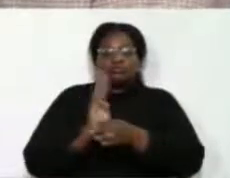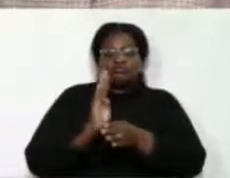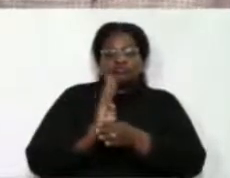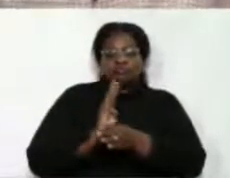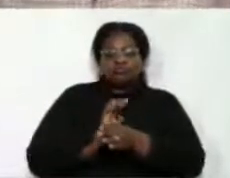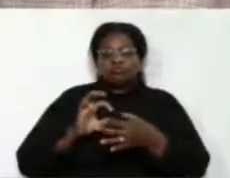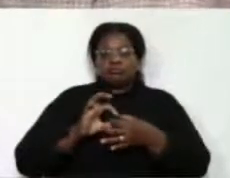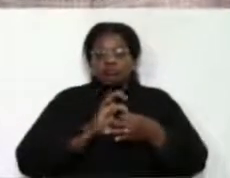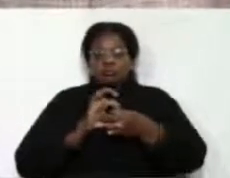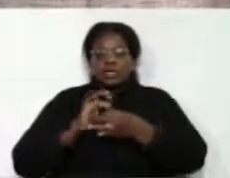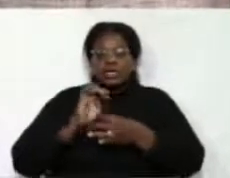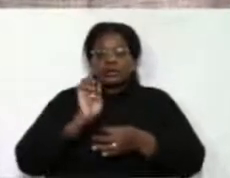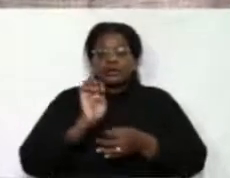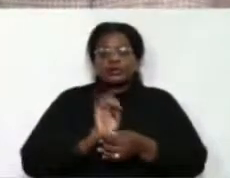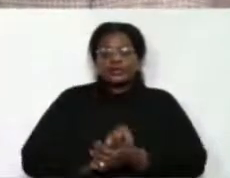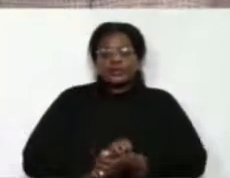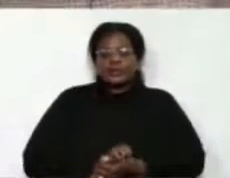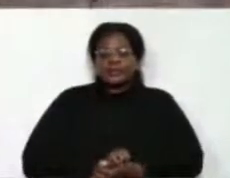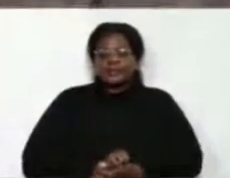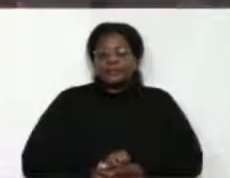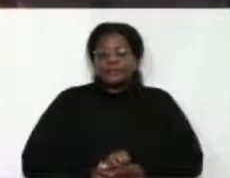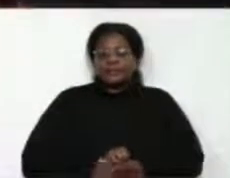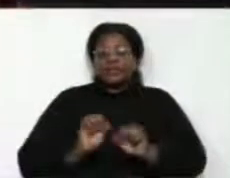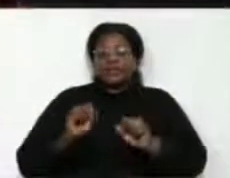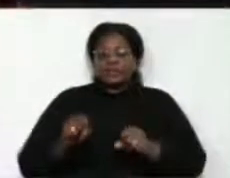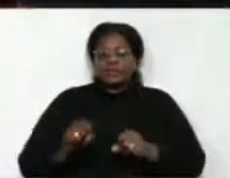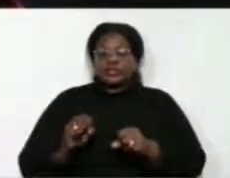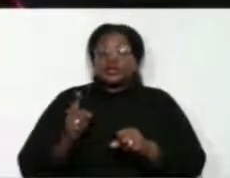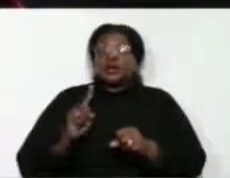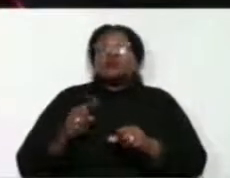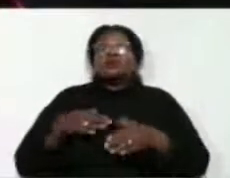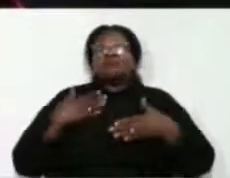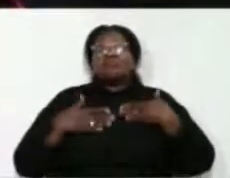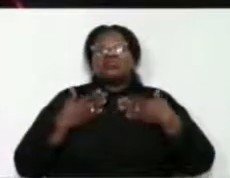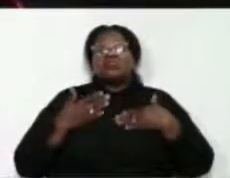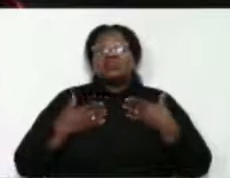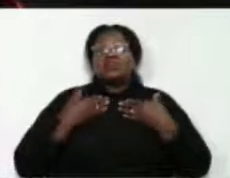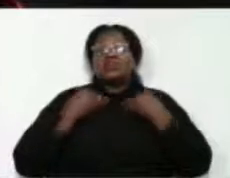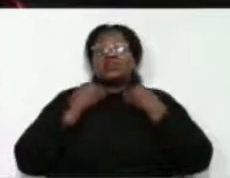yes. The exciting part. Well, we'll see.